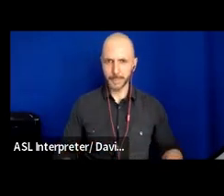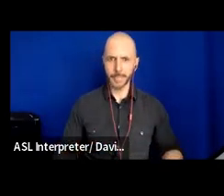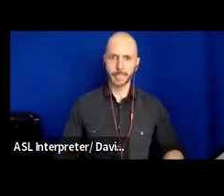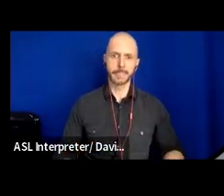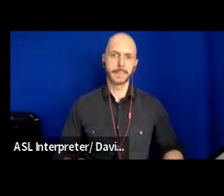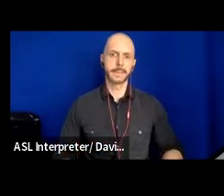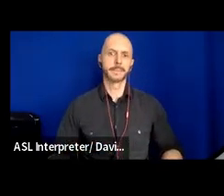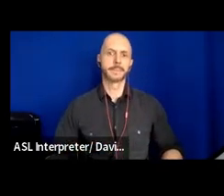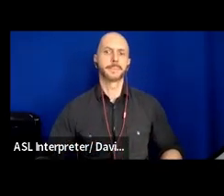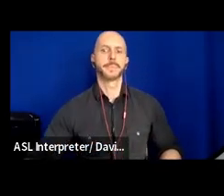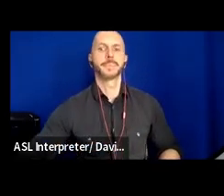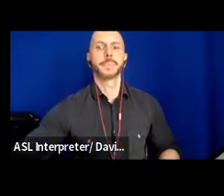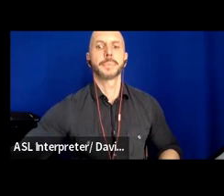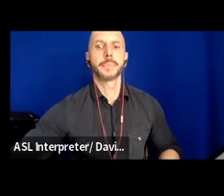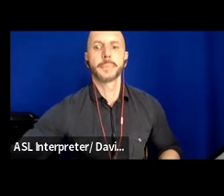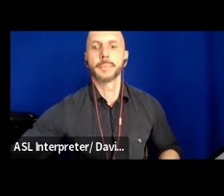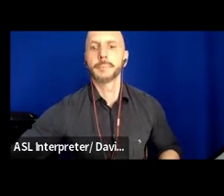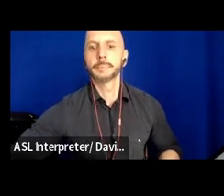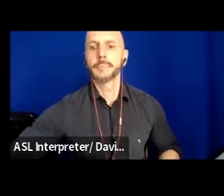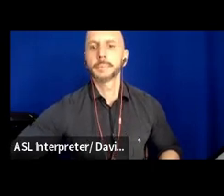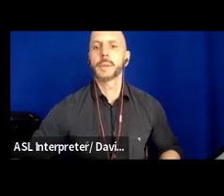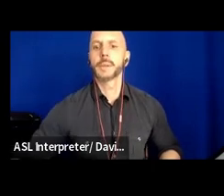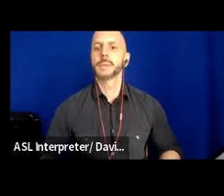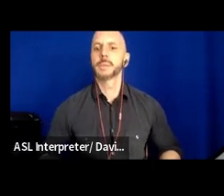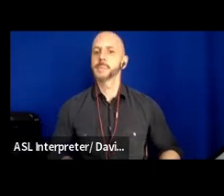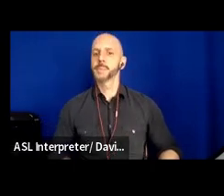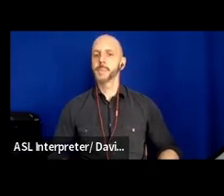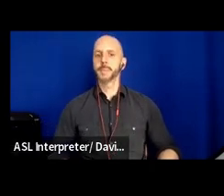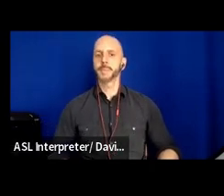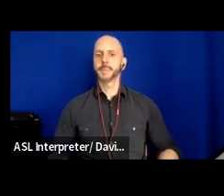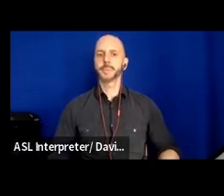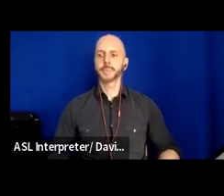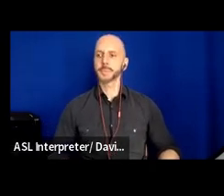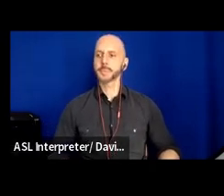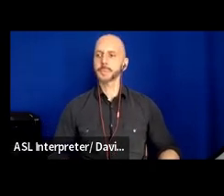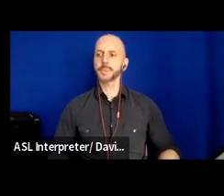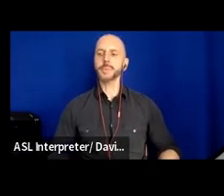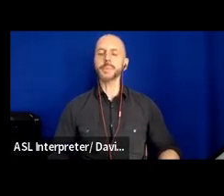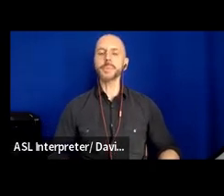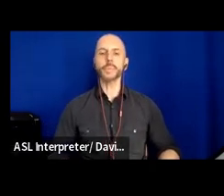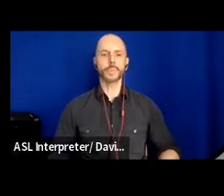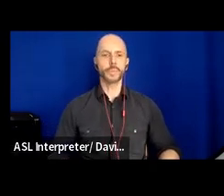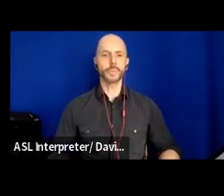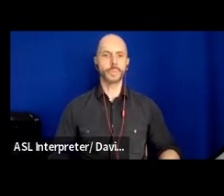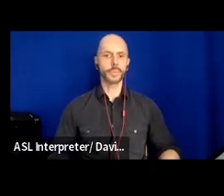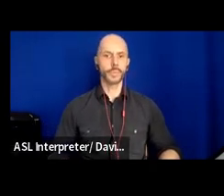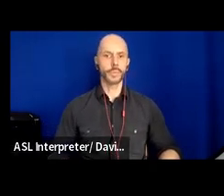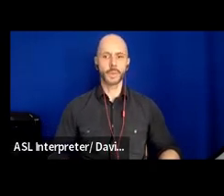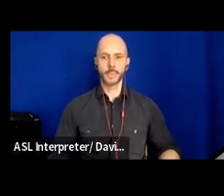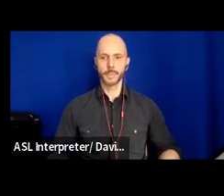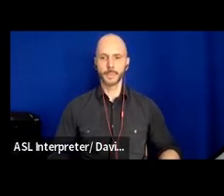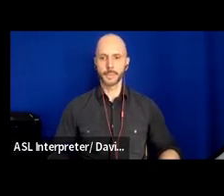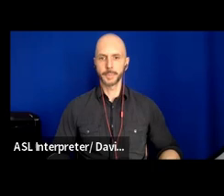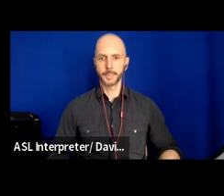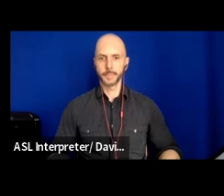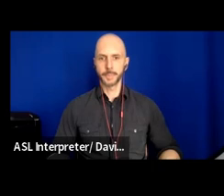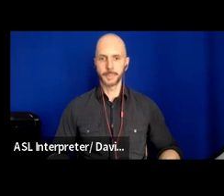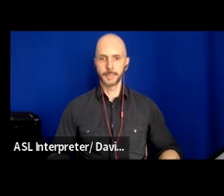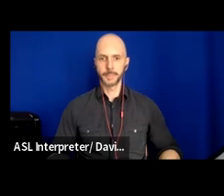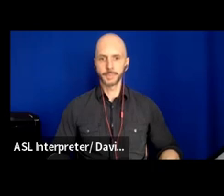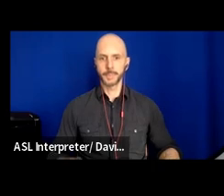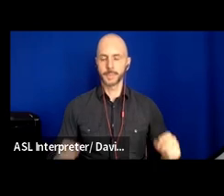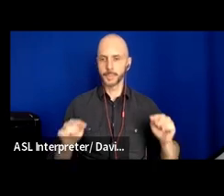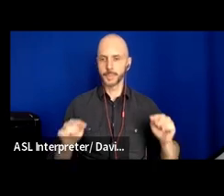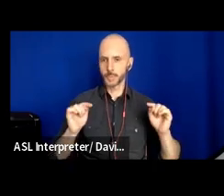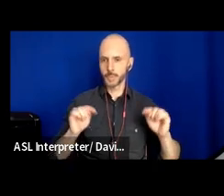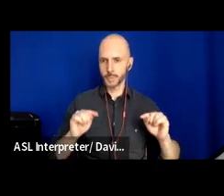I have to tell you, Thanks for picking that up, Douglas. Thank you very much. Great. I have to tell you, the reason why I'm not a fan of virtual, and I can't wait to go back